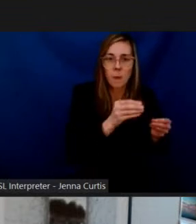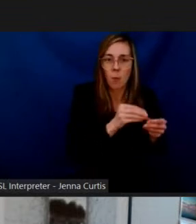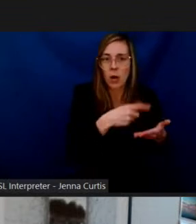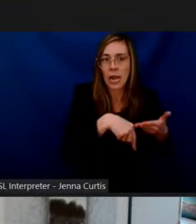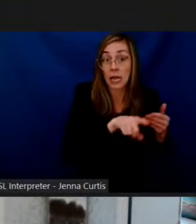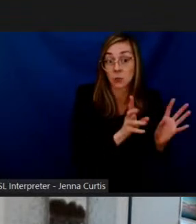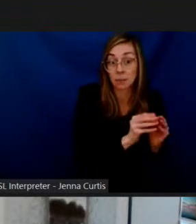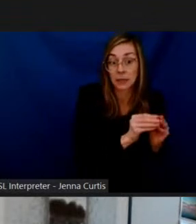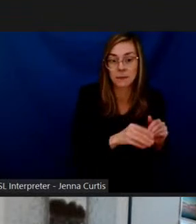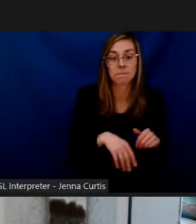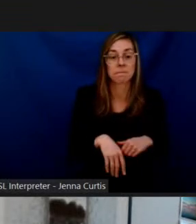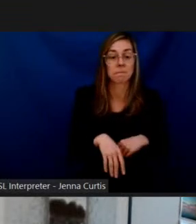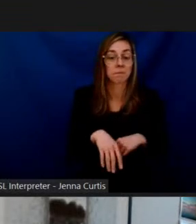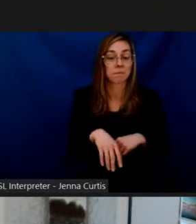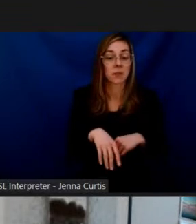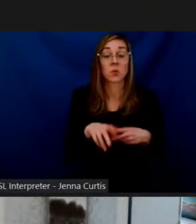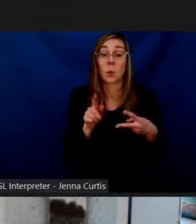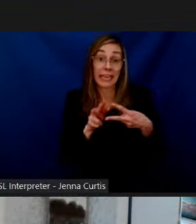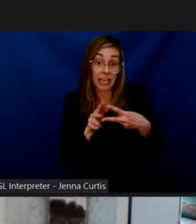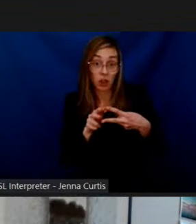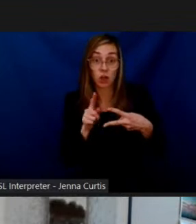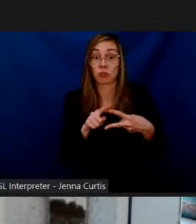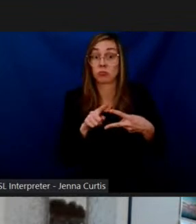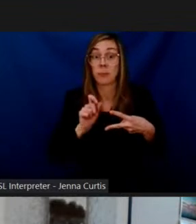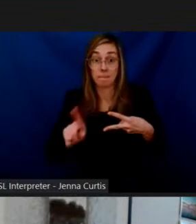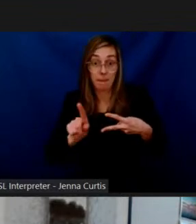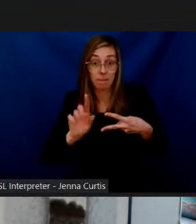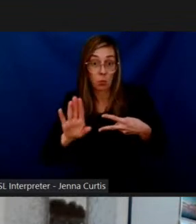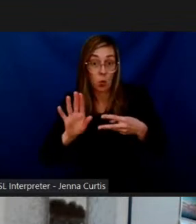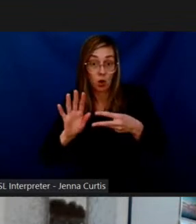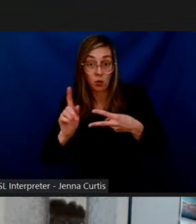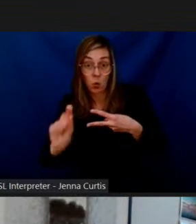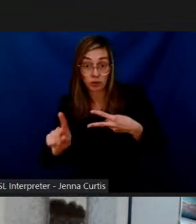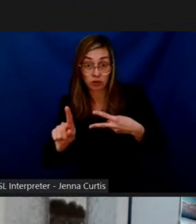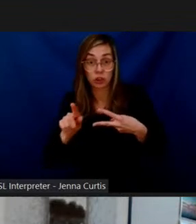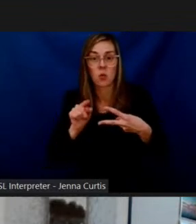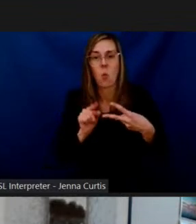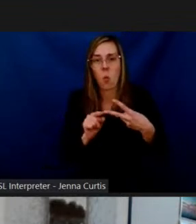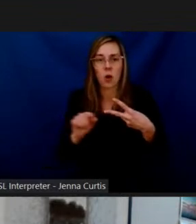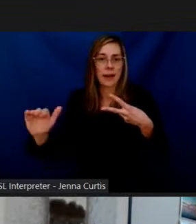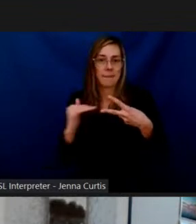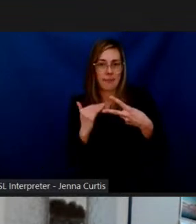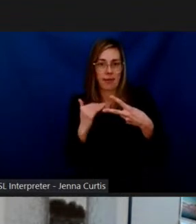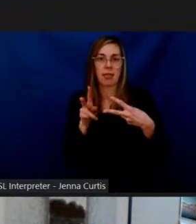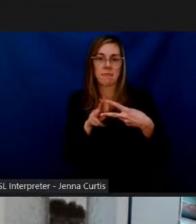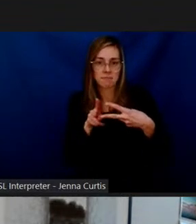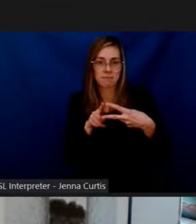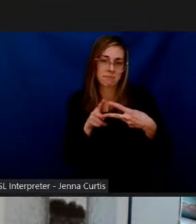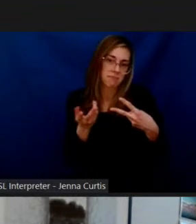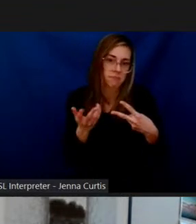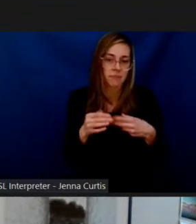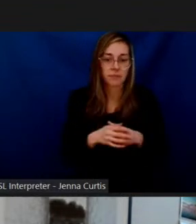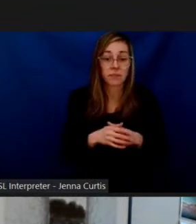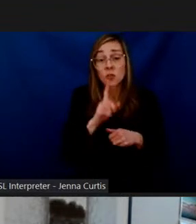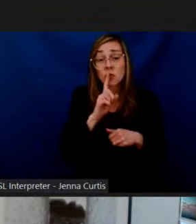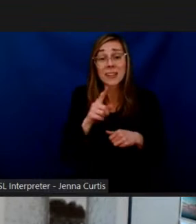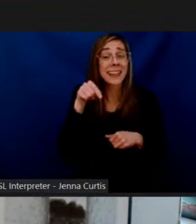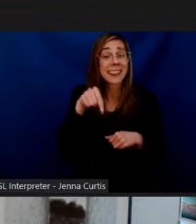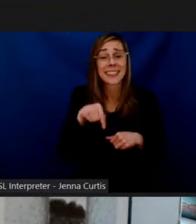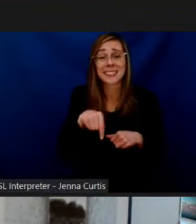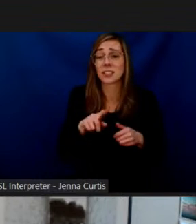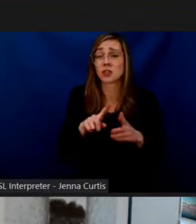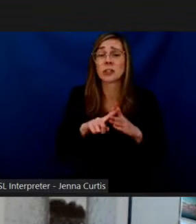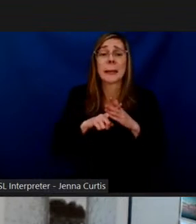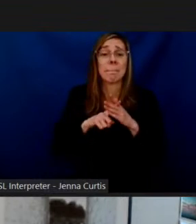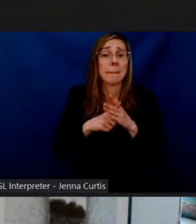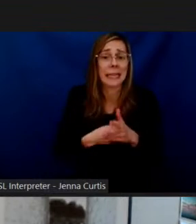mayorwheeler@portlandoregon.gov, and we'll work to get those answered. Again, this is just the beginning. of a conversation. This site is not finalized.